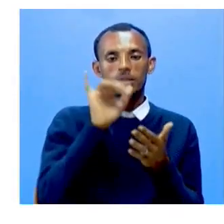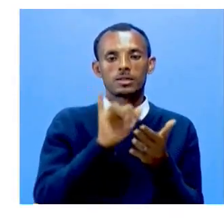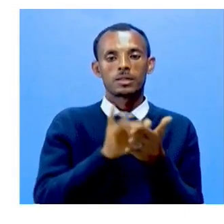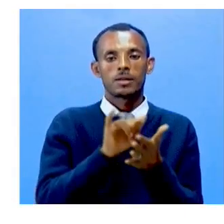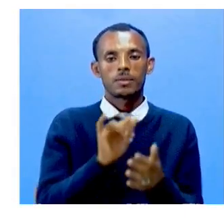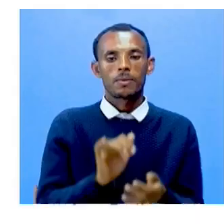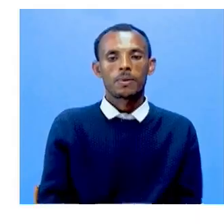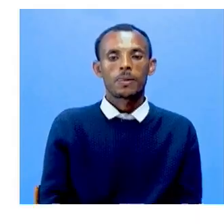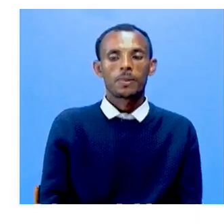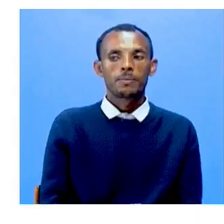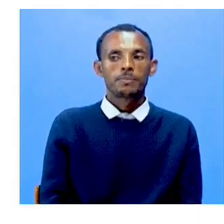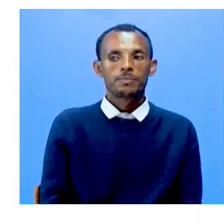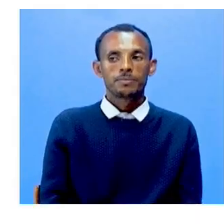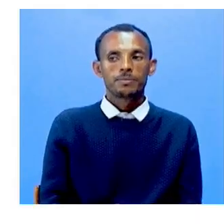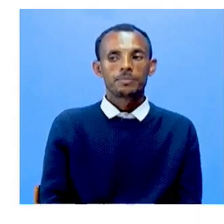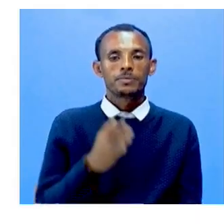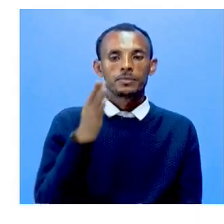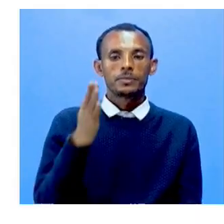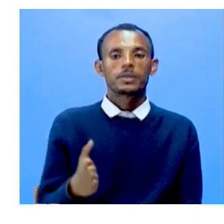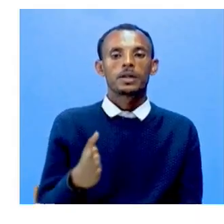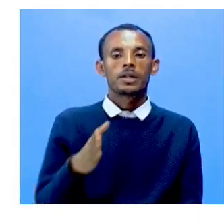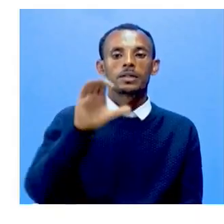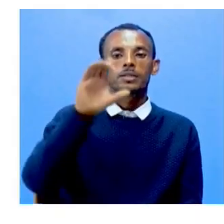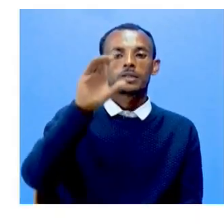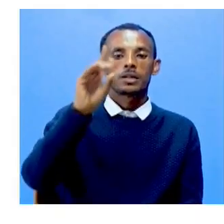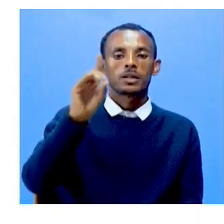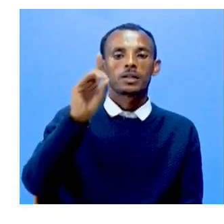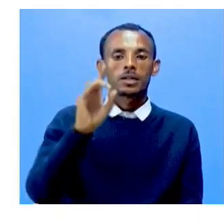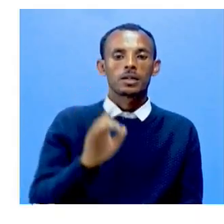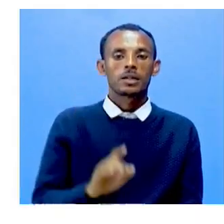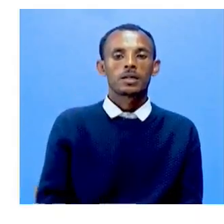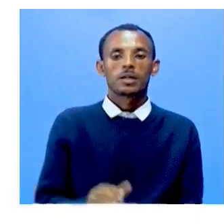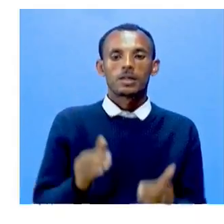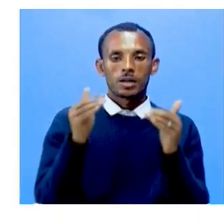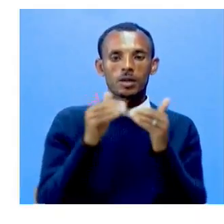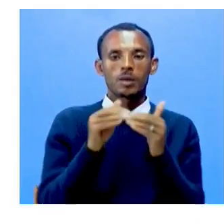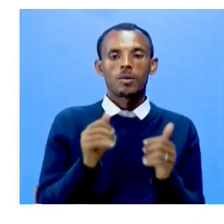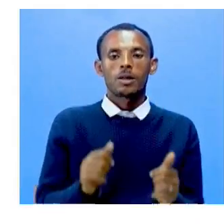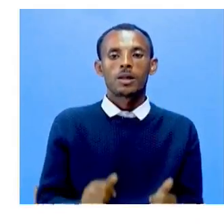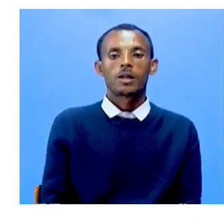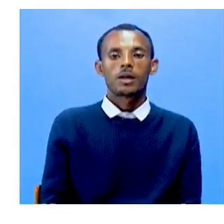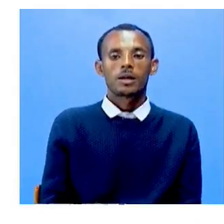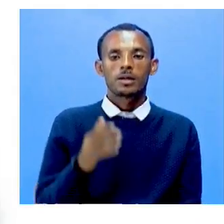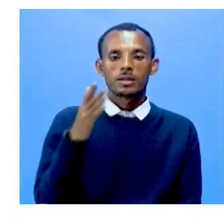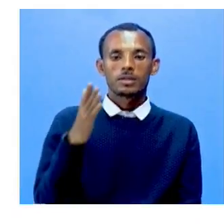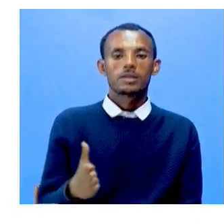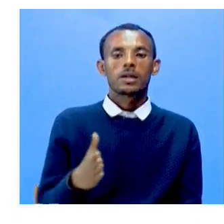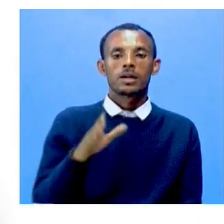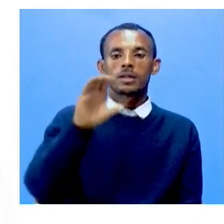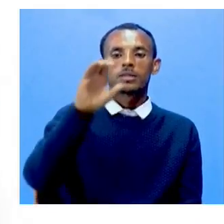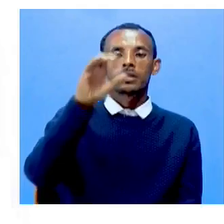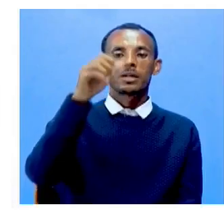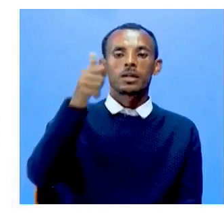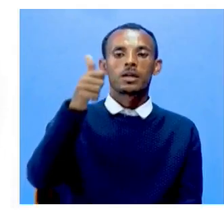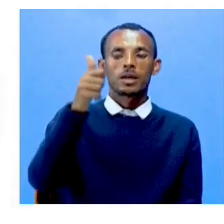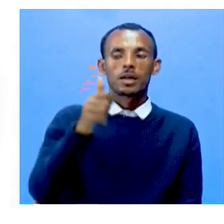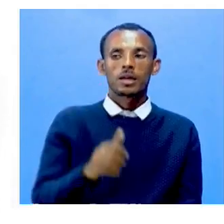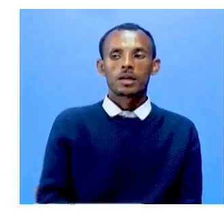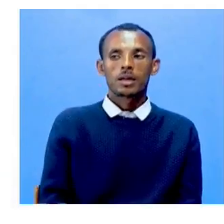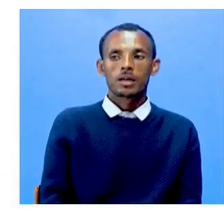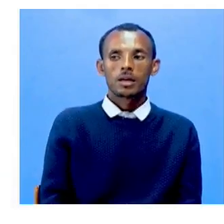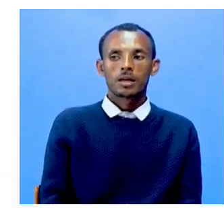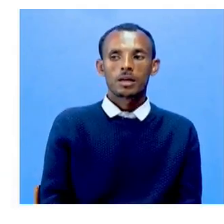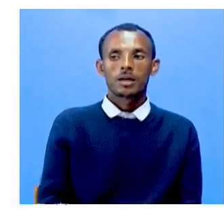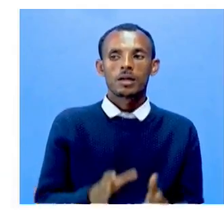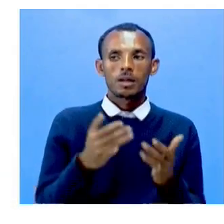side CD, it is congruent to side CA.